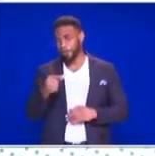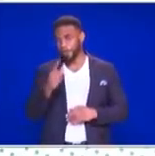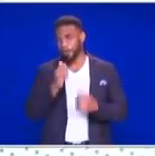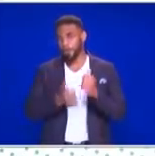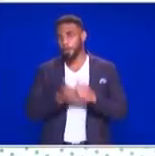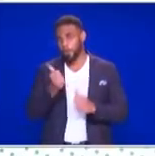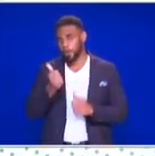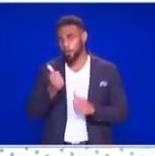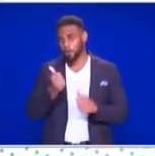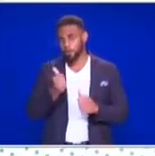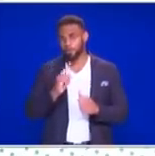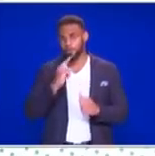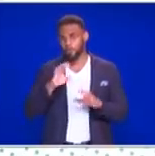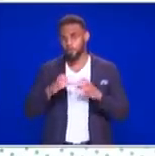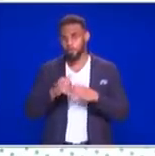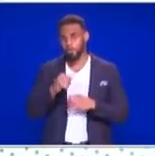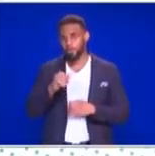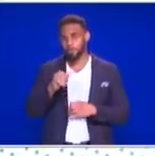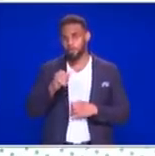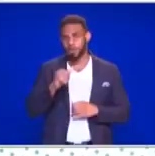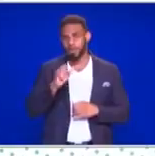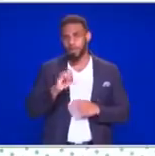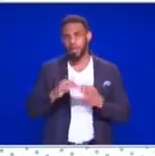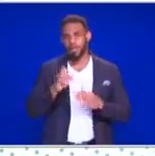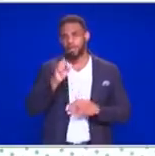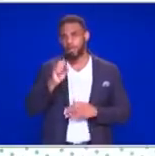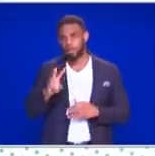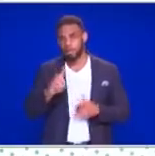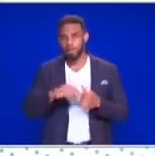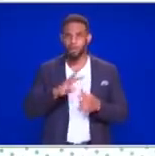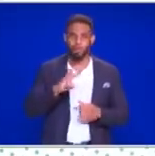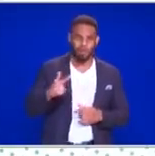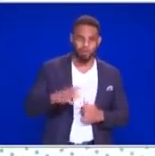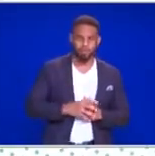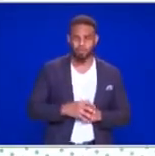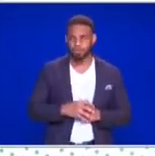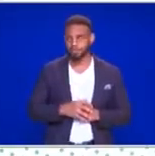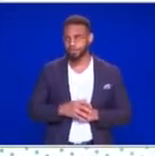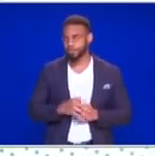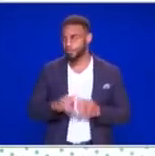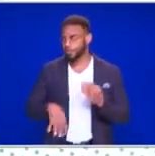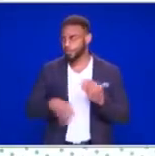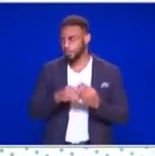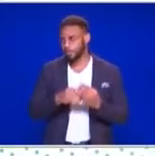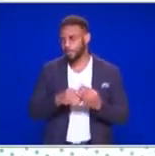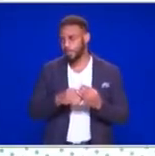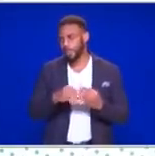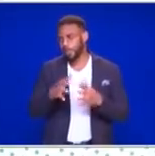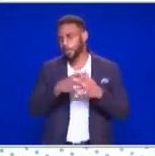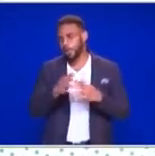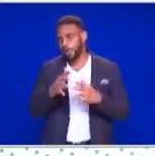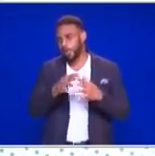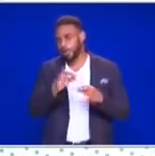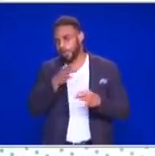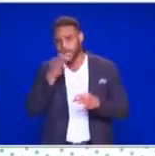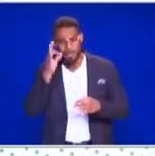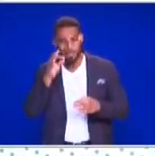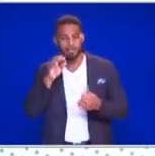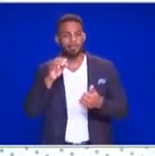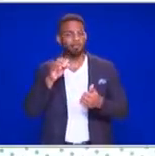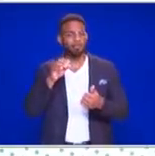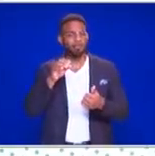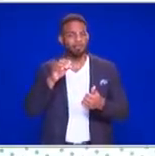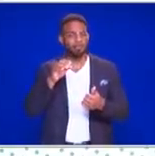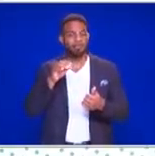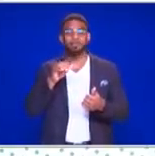was the most prevalent group in counties in the Southwest and West. In addition, the American Indian and Alaska Native